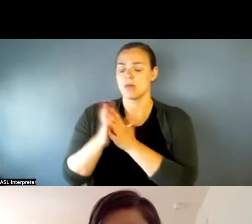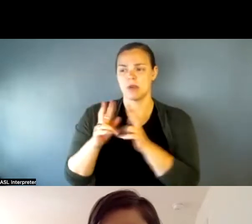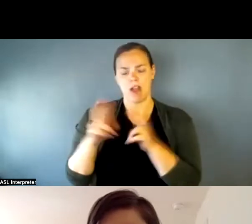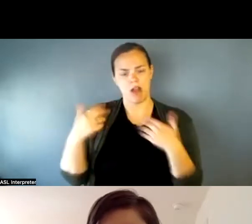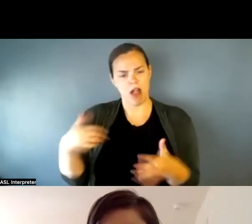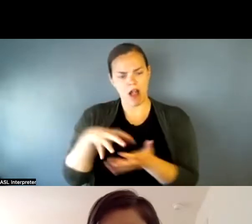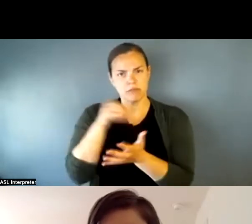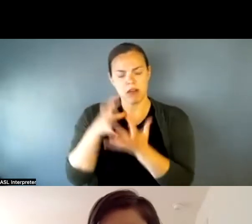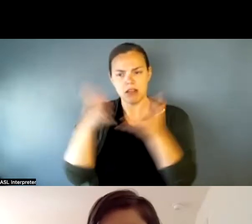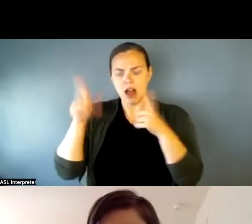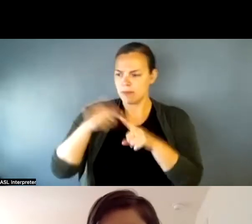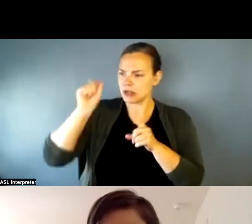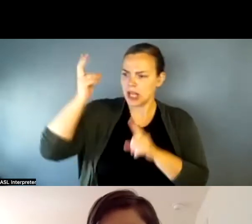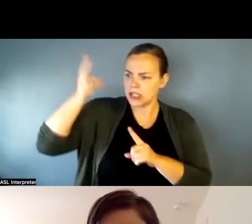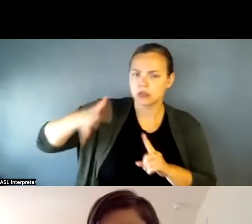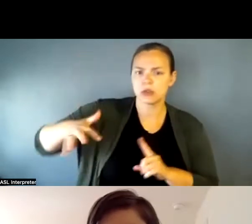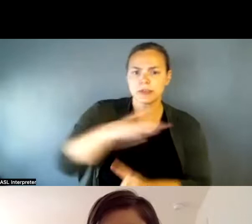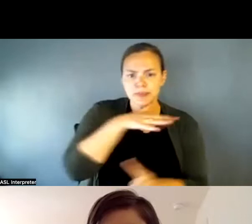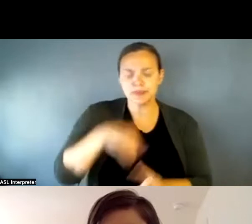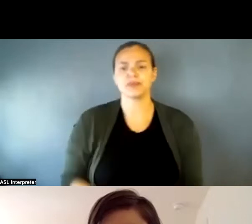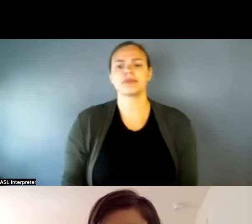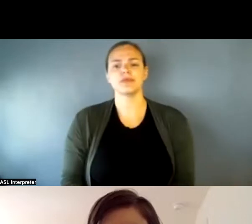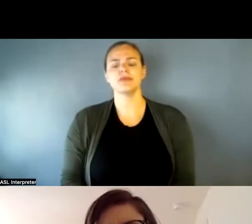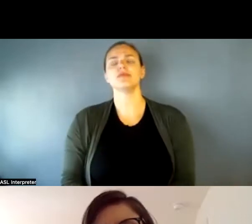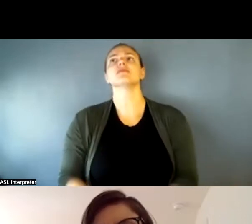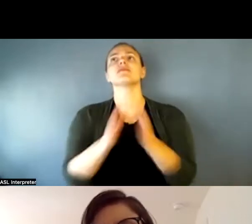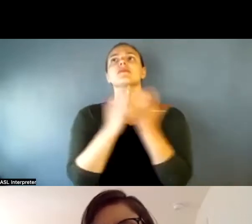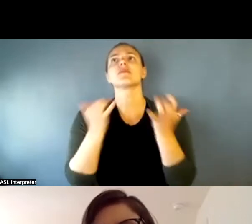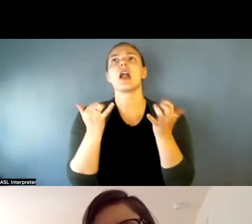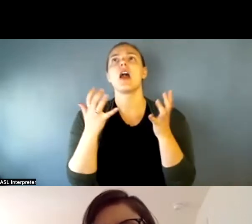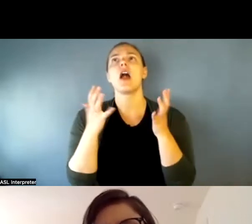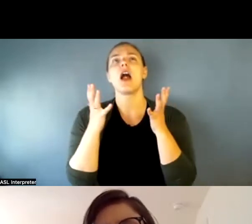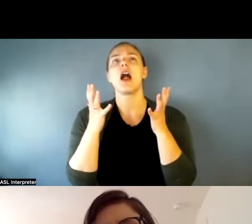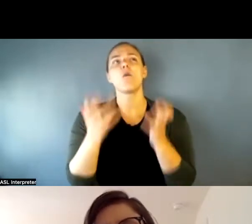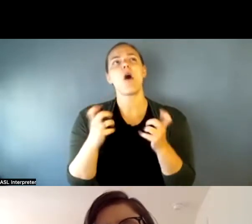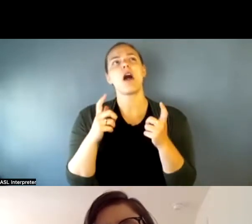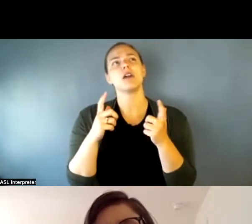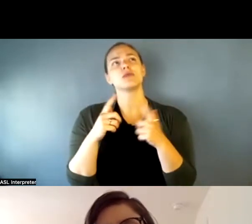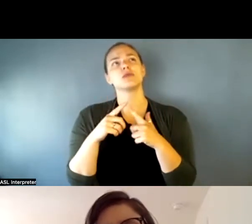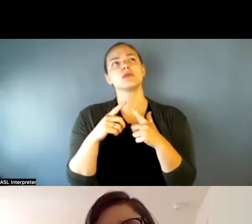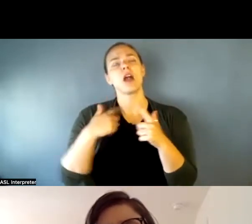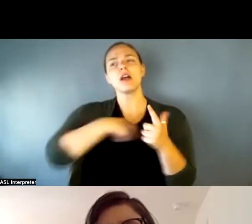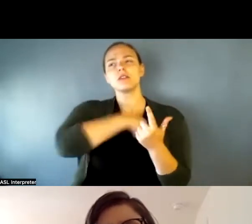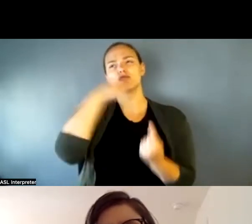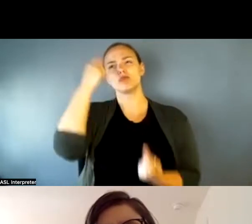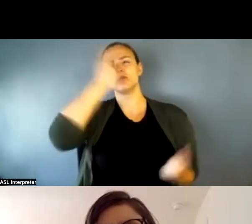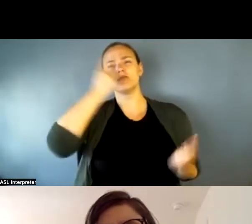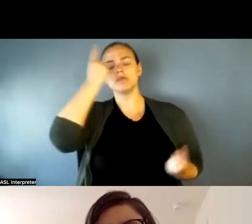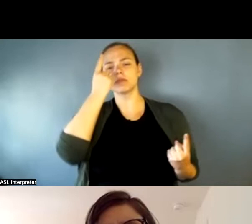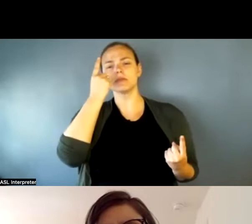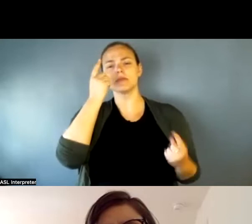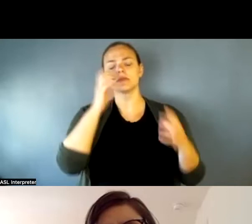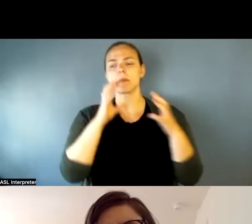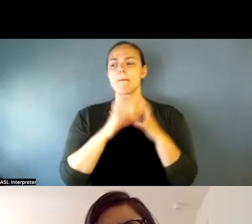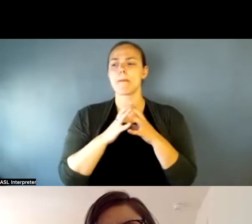for the history of Seattle for me. And what I'd like to do is sort of think a bit about the